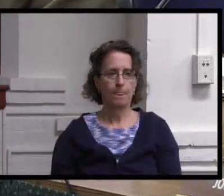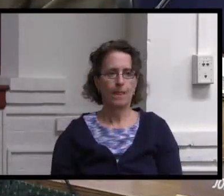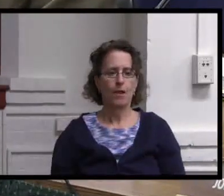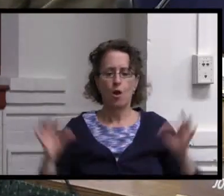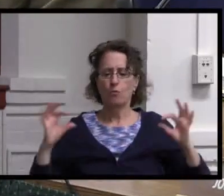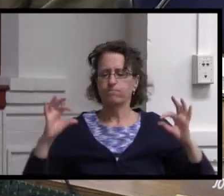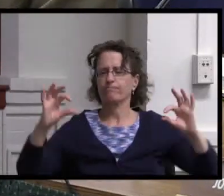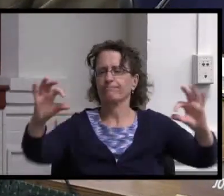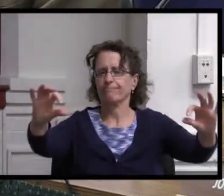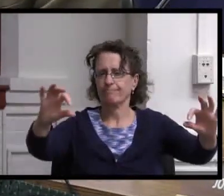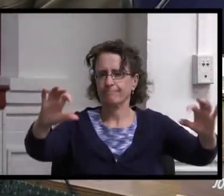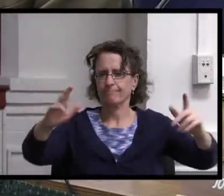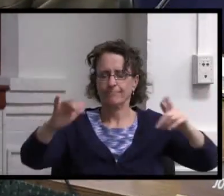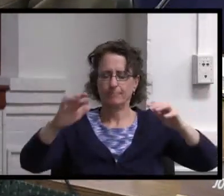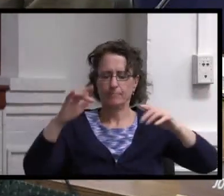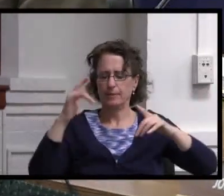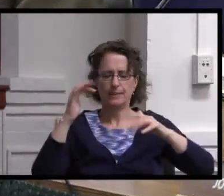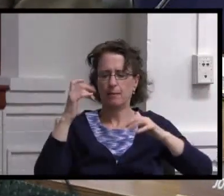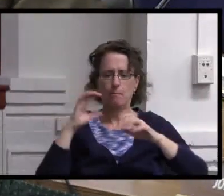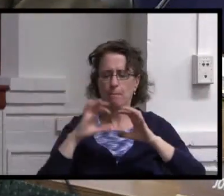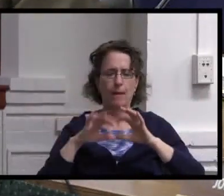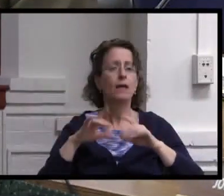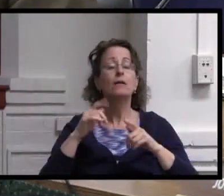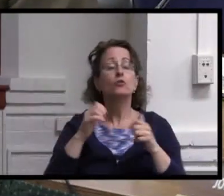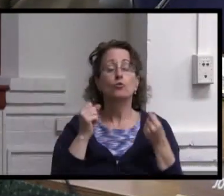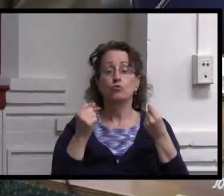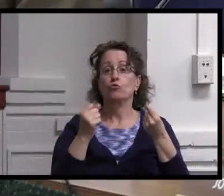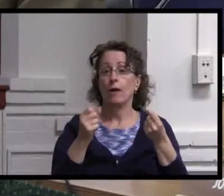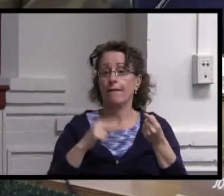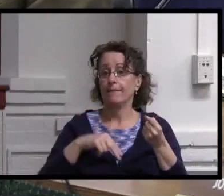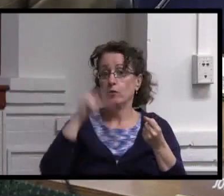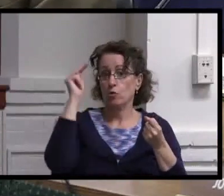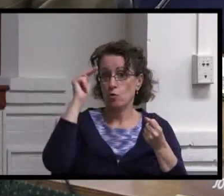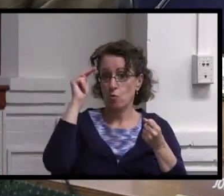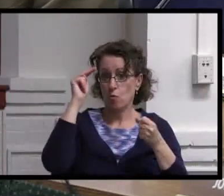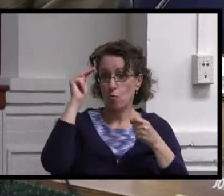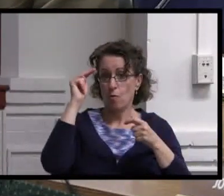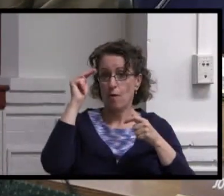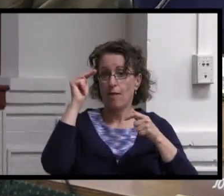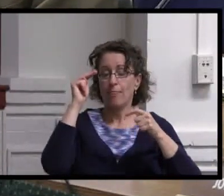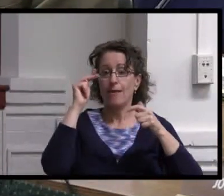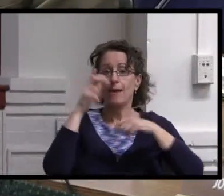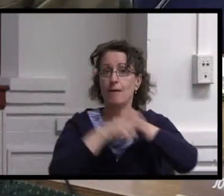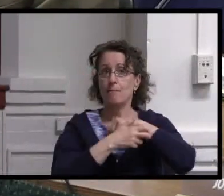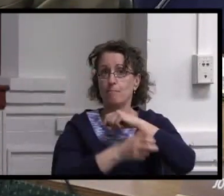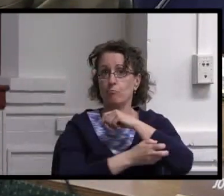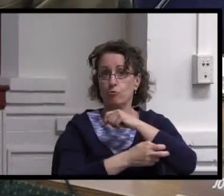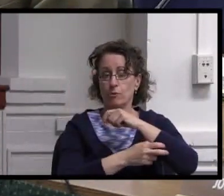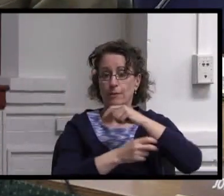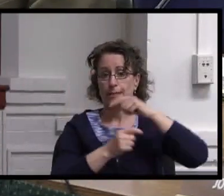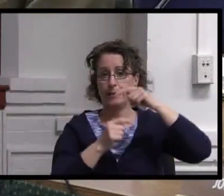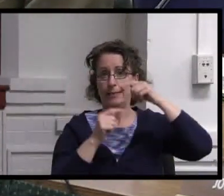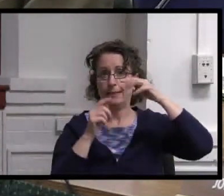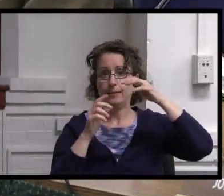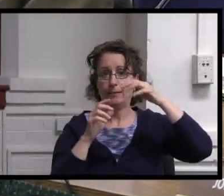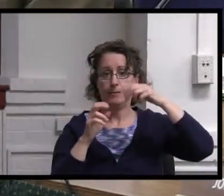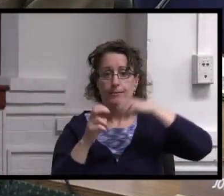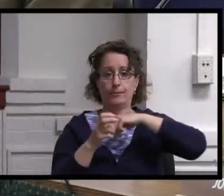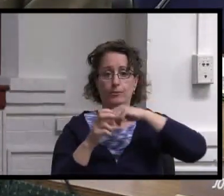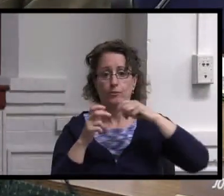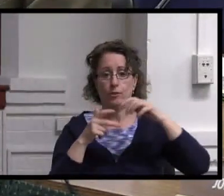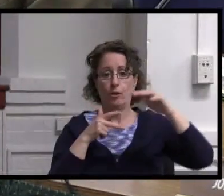pipe is leaking. If you've driven northbound on 91 under that bridge and taken a look to your right towards town as you